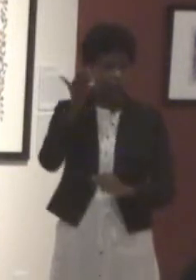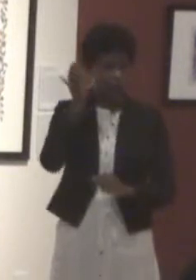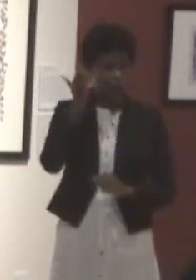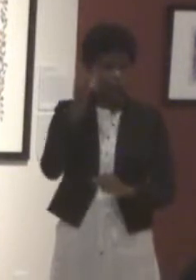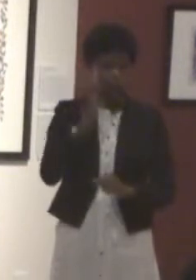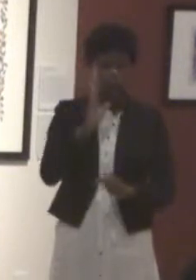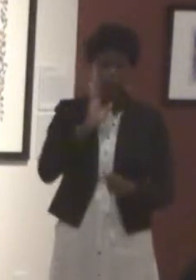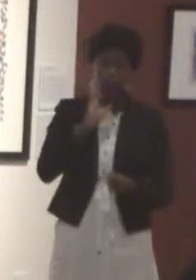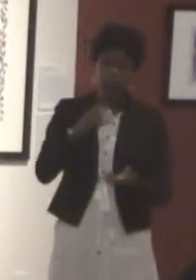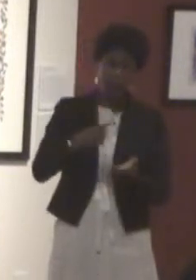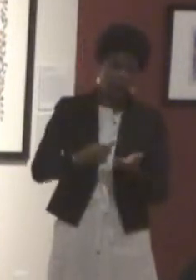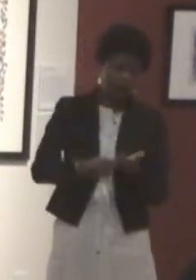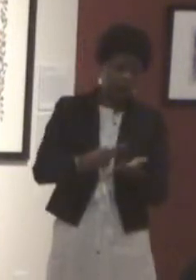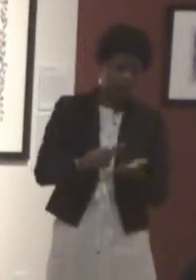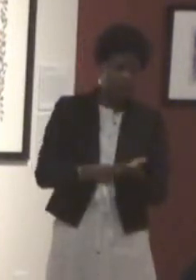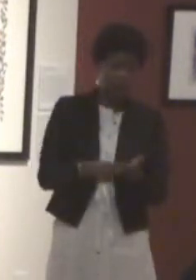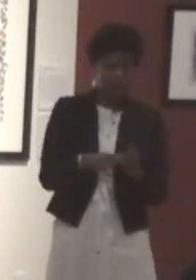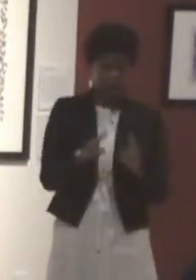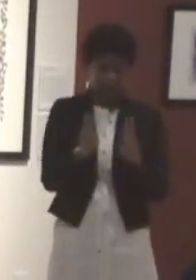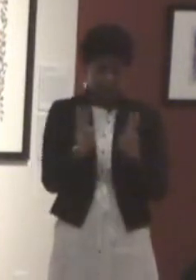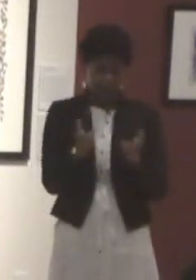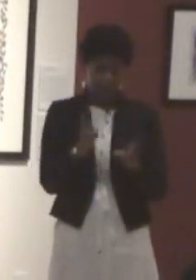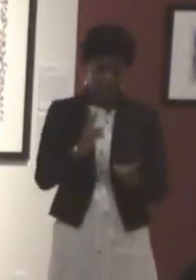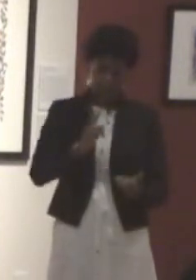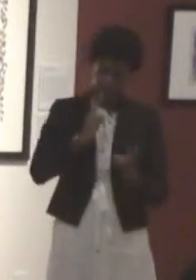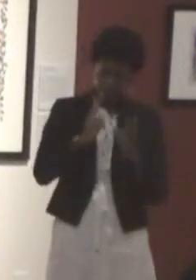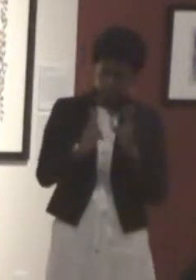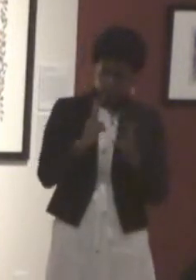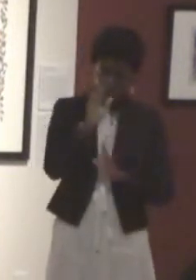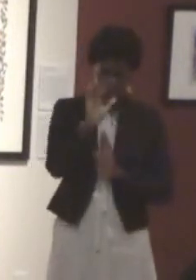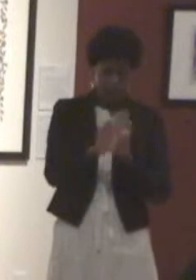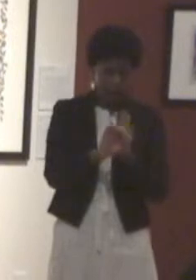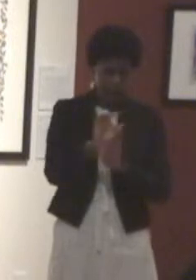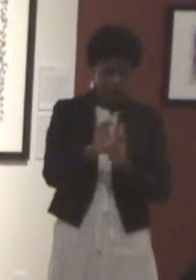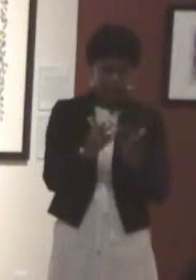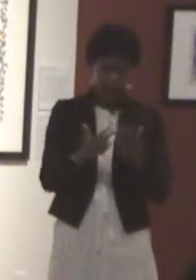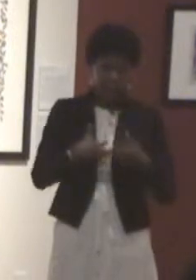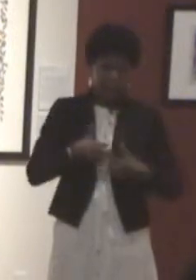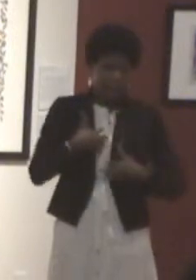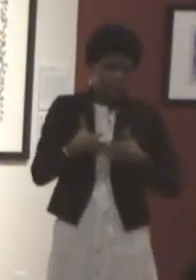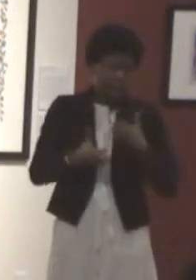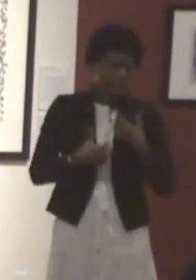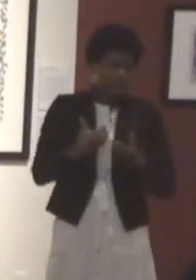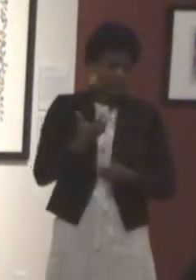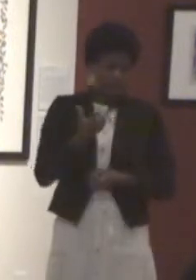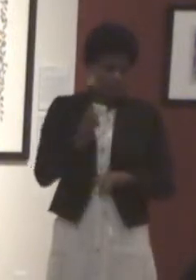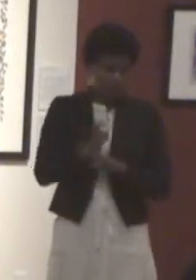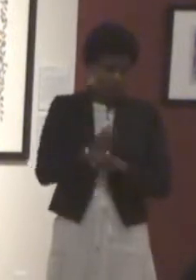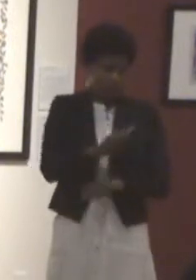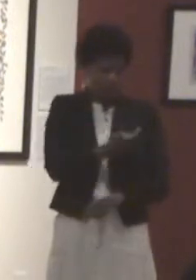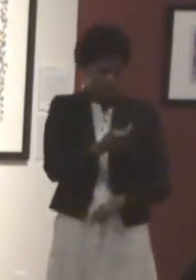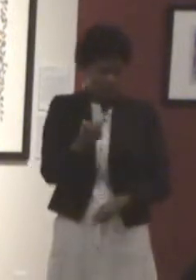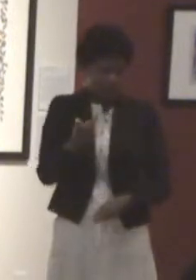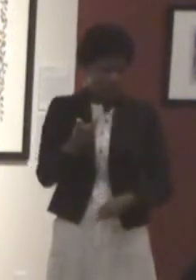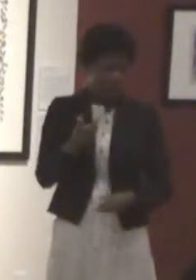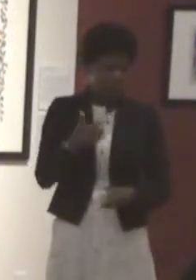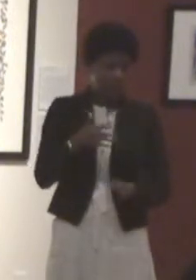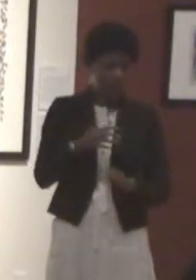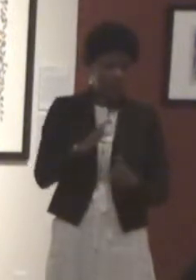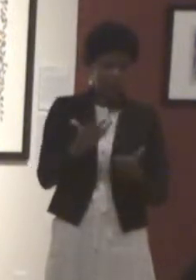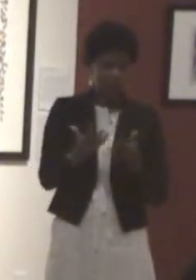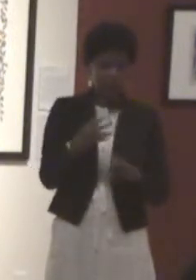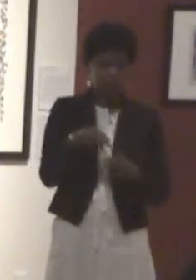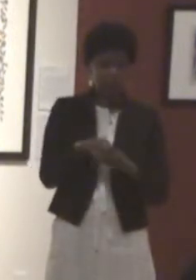historical subjects and visual images that may be emotionally challenging or disturbing to some, and this